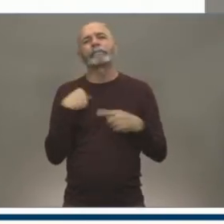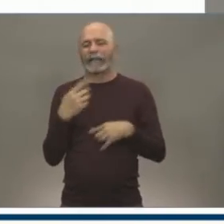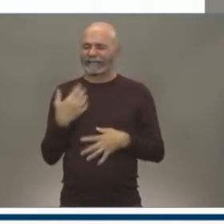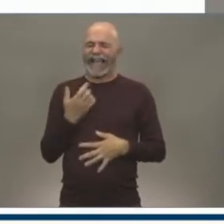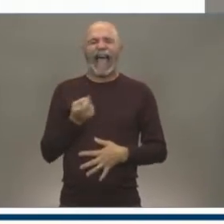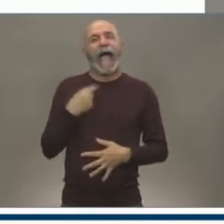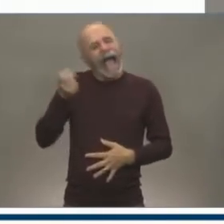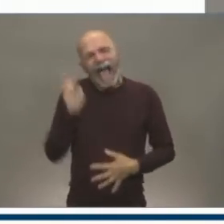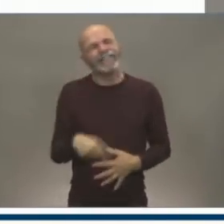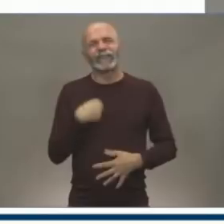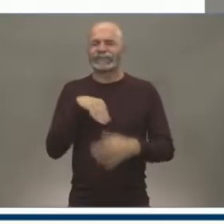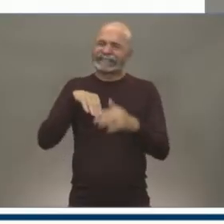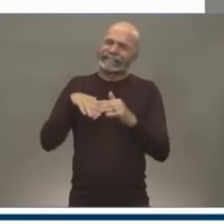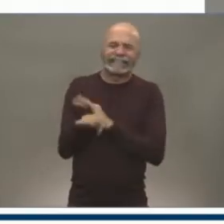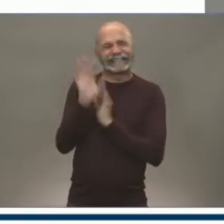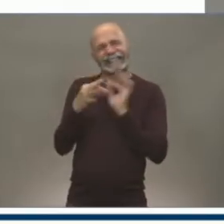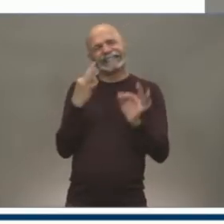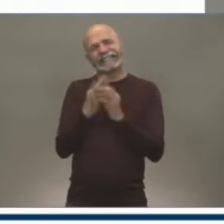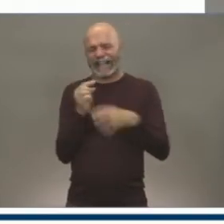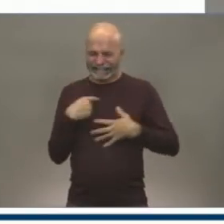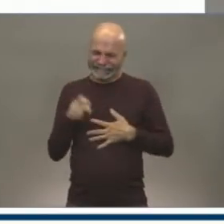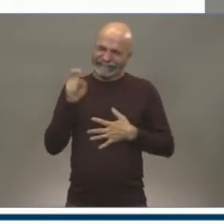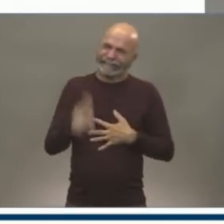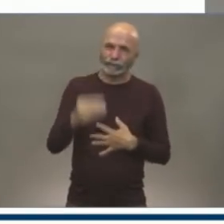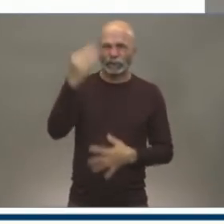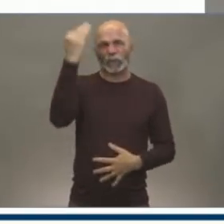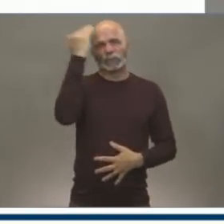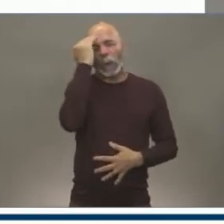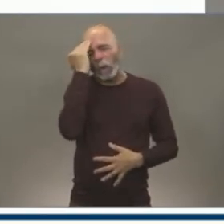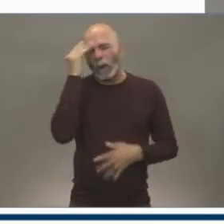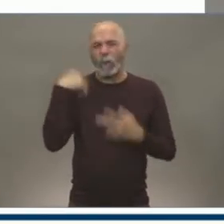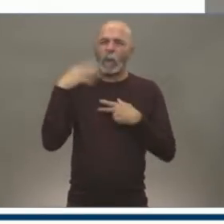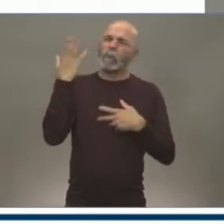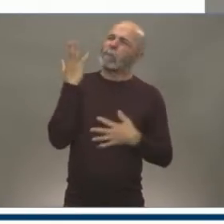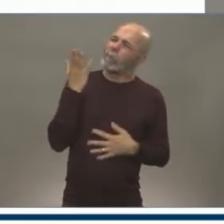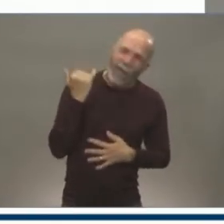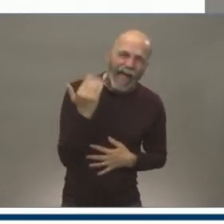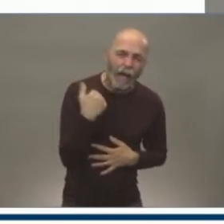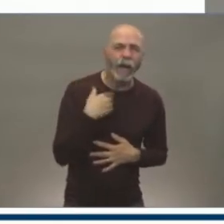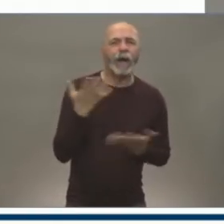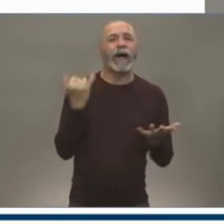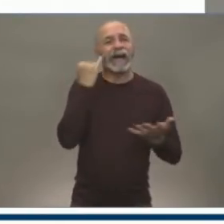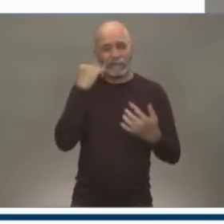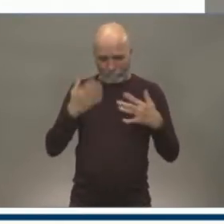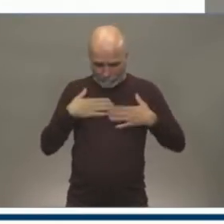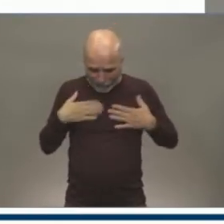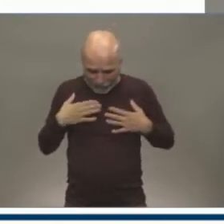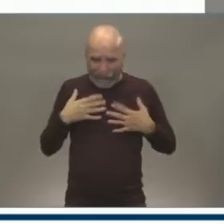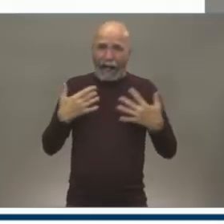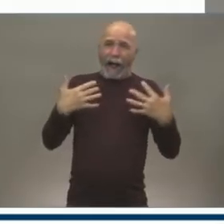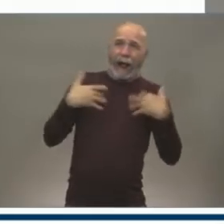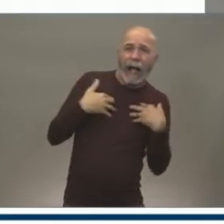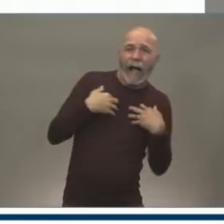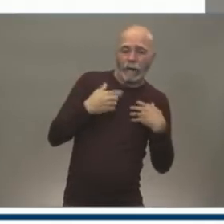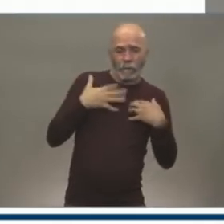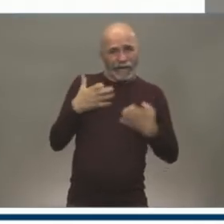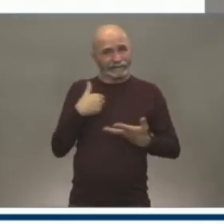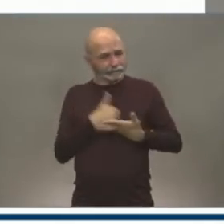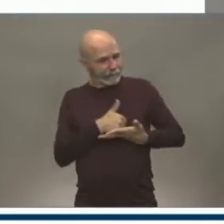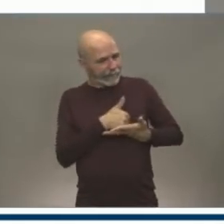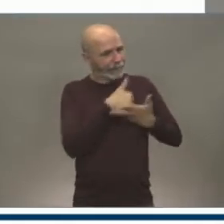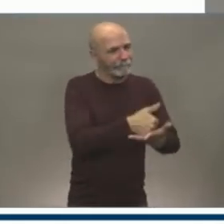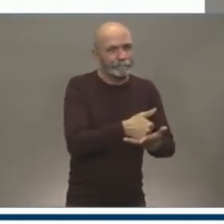me, but I need to do it so I can know what my status is as part of helping keeping the rest of